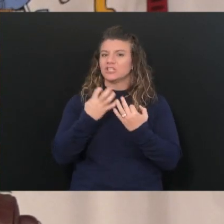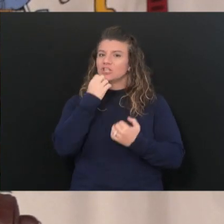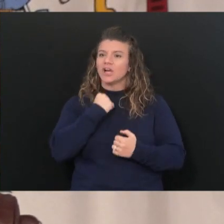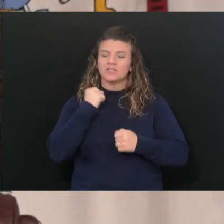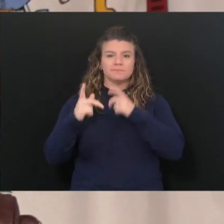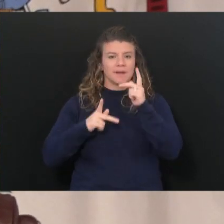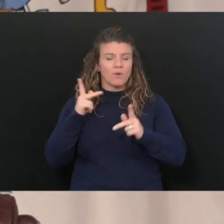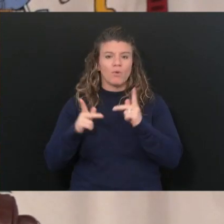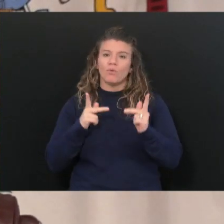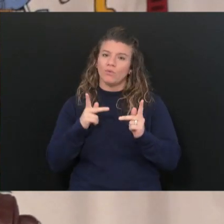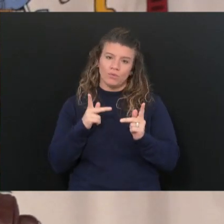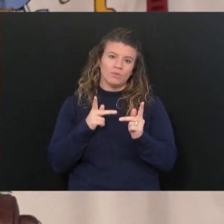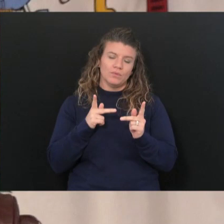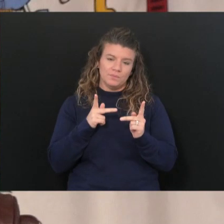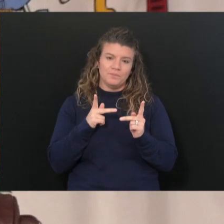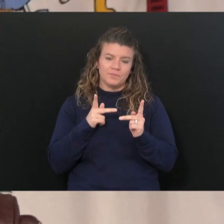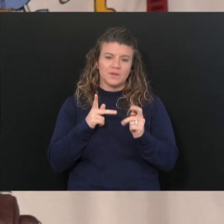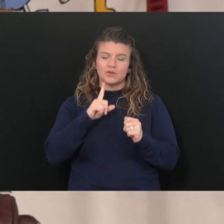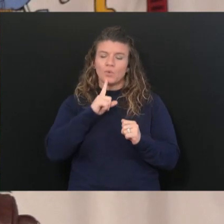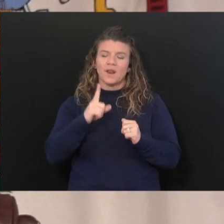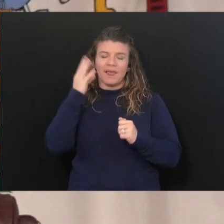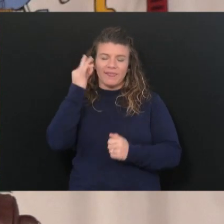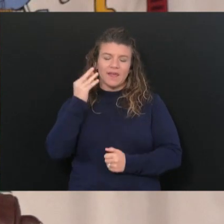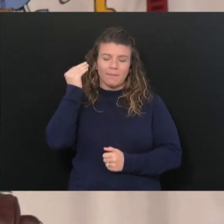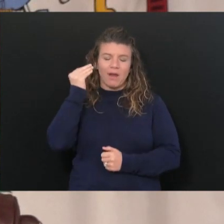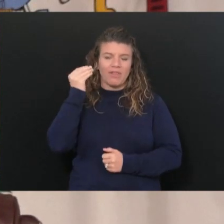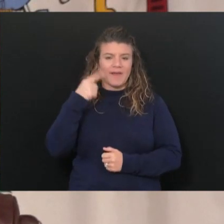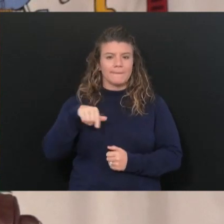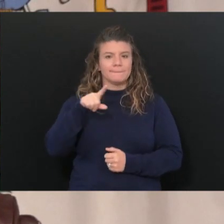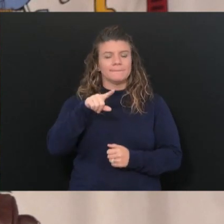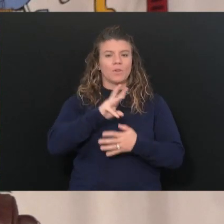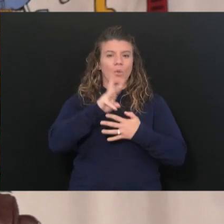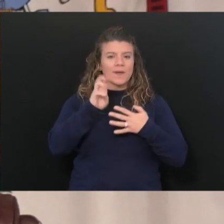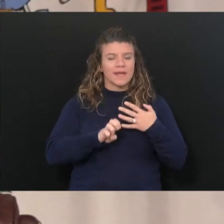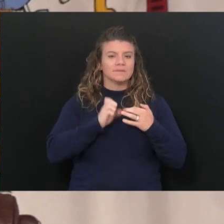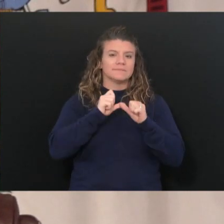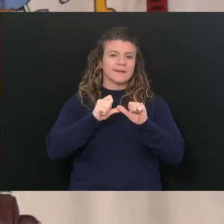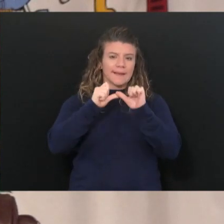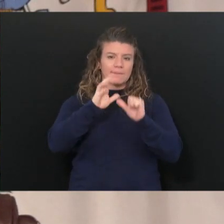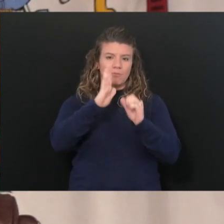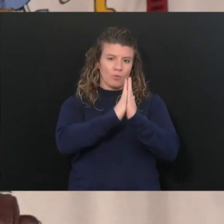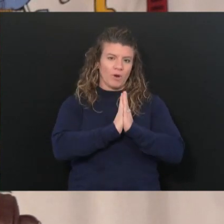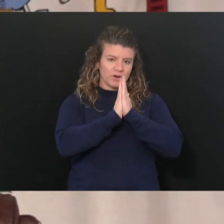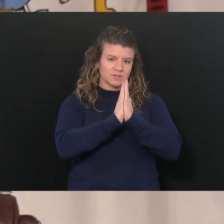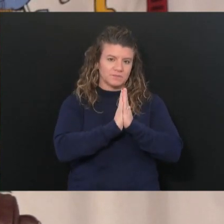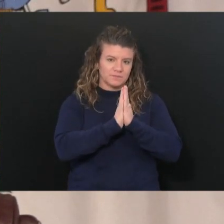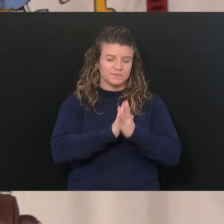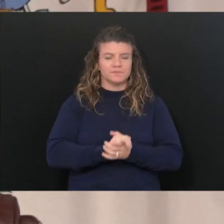so just surely think about them over the weekend and keep them in your thoughts and prayers.